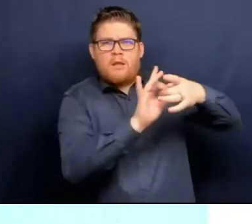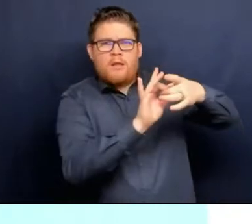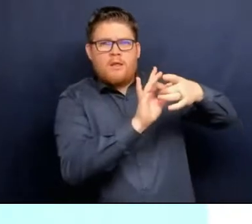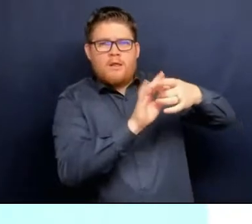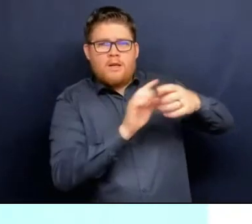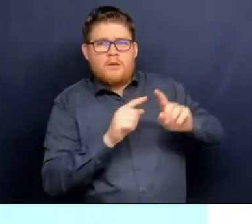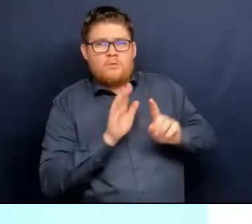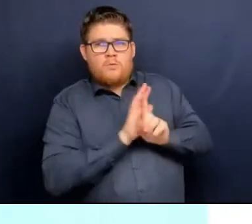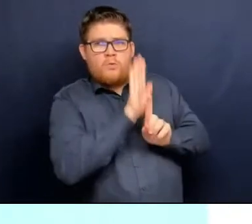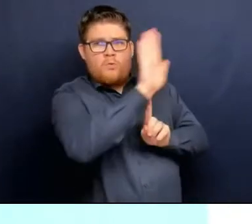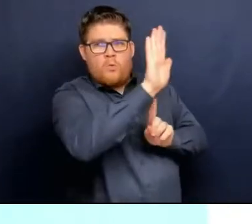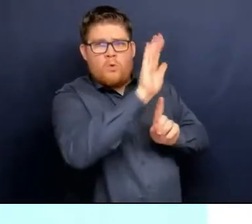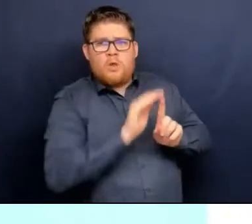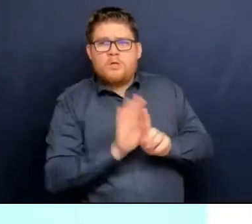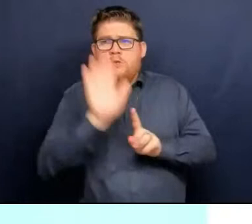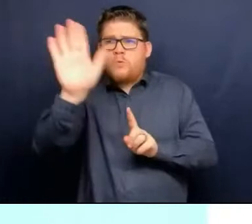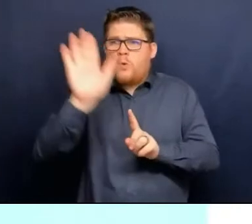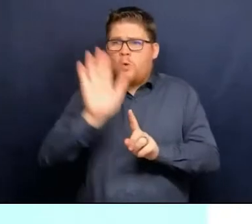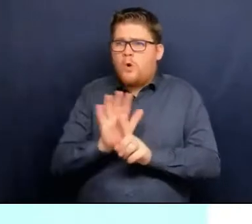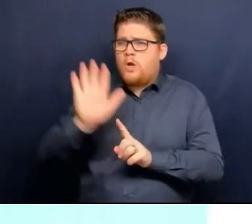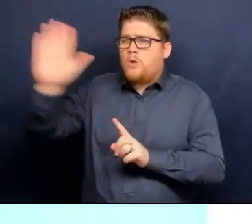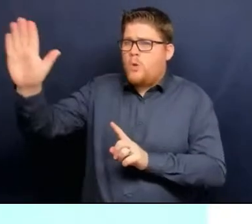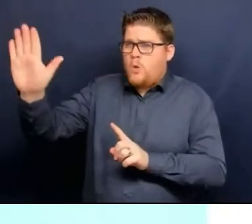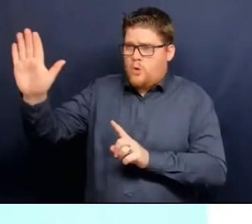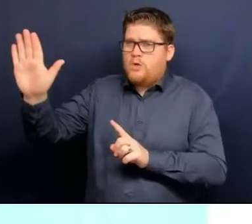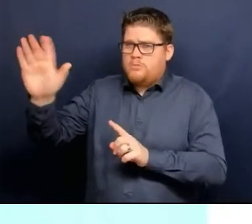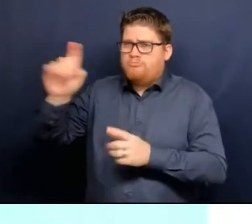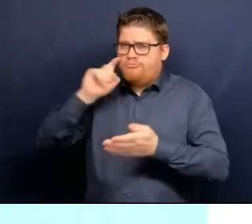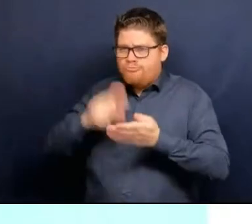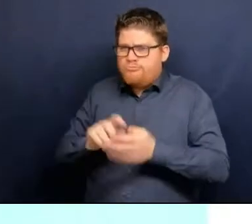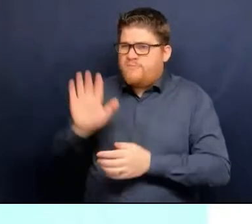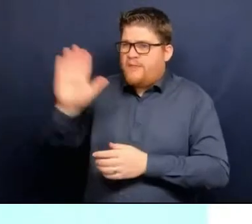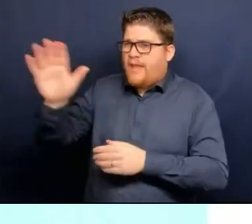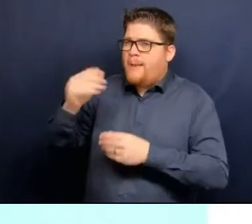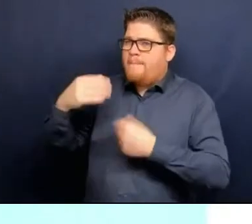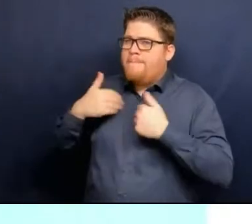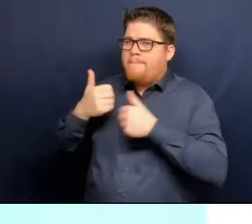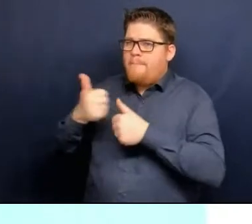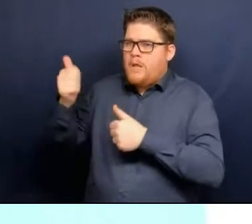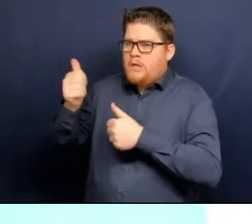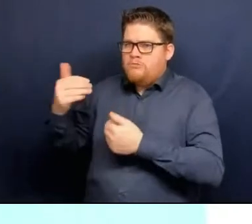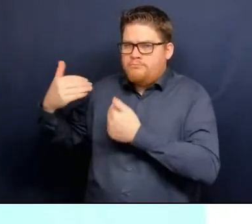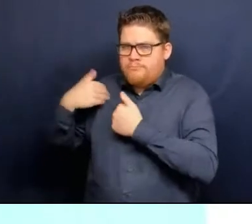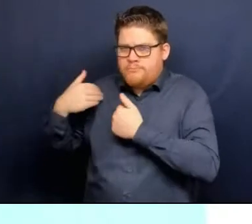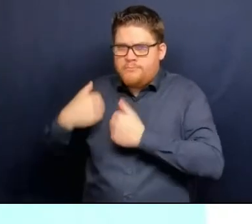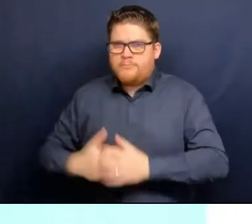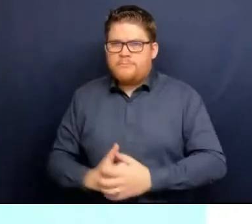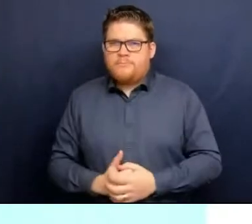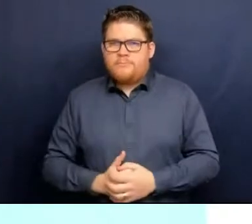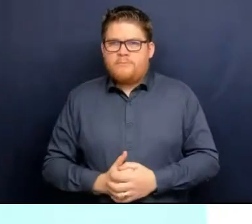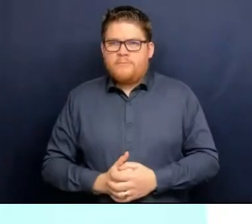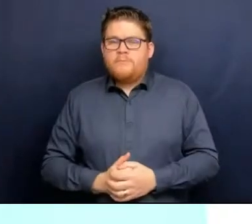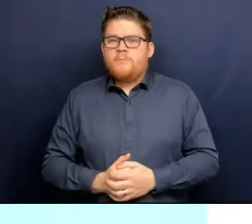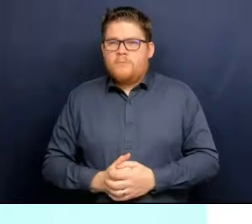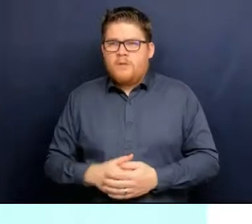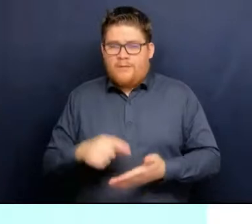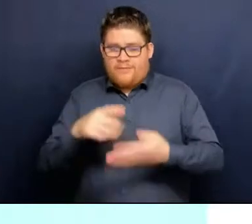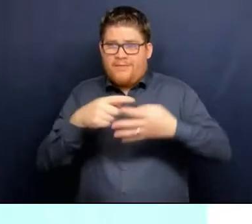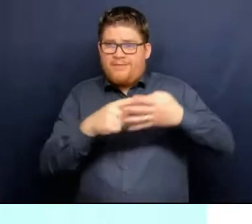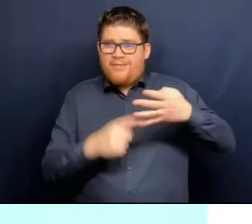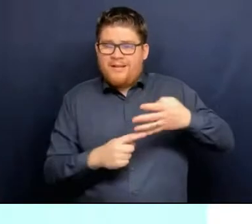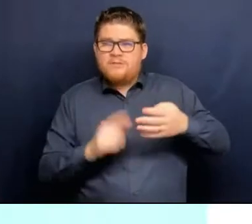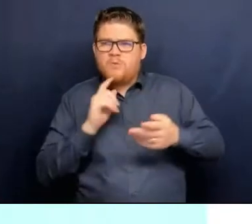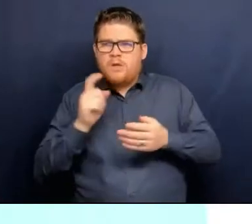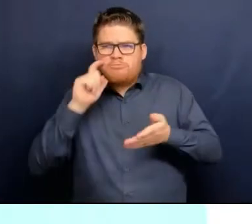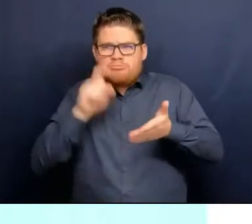action plan in partnership, though, with titles and rights holders here in this province. Even though it does have ministries attached